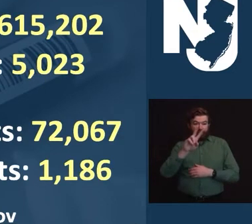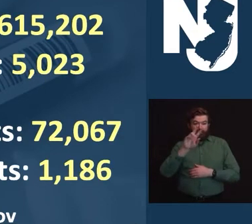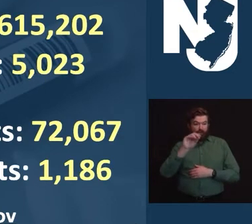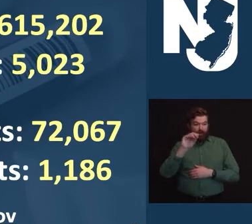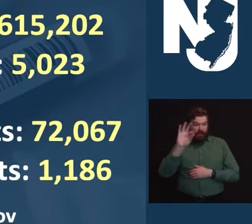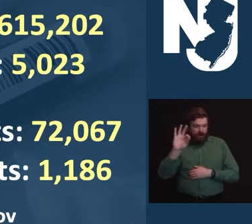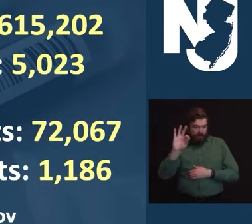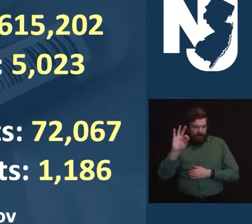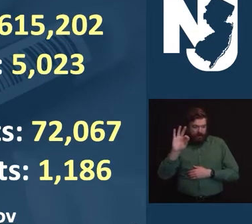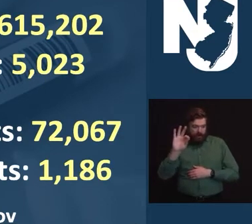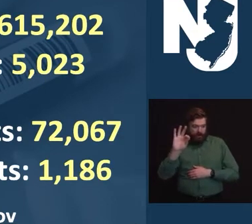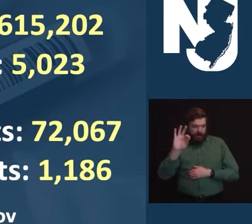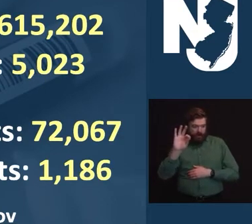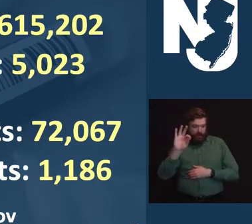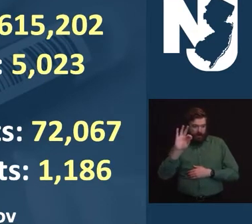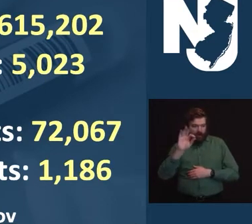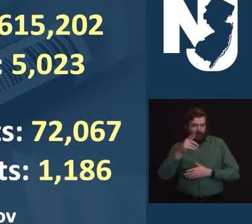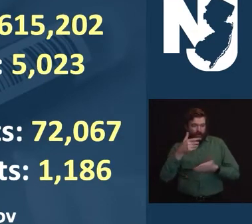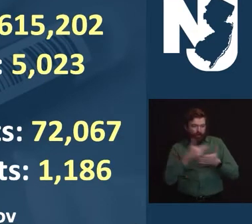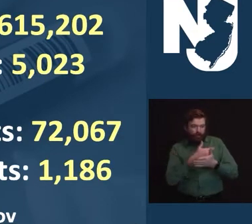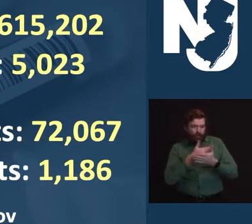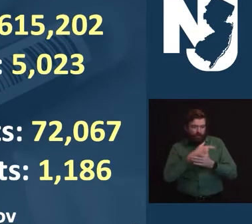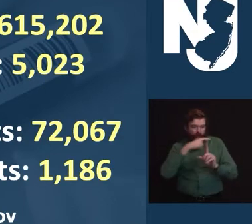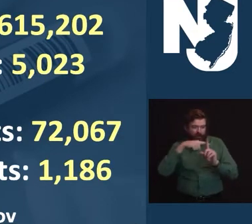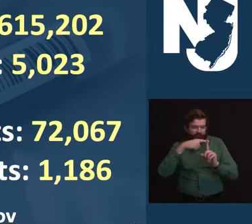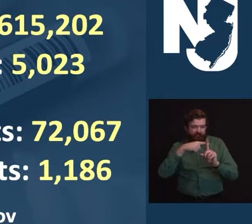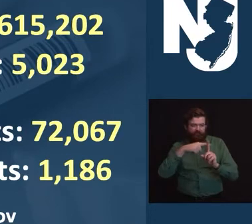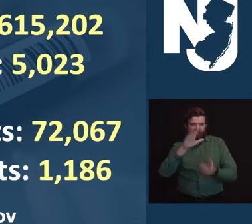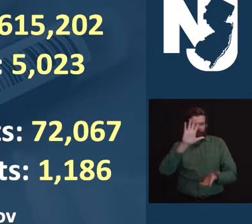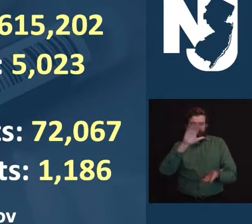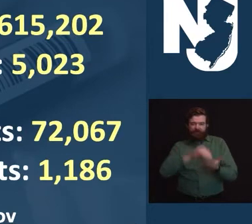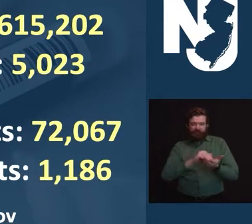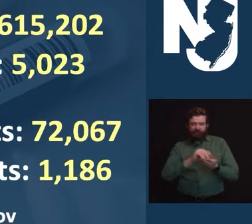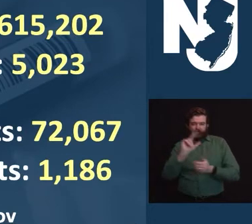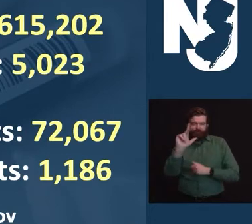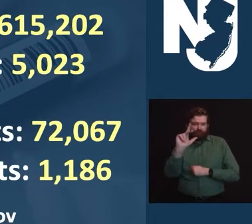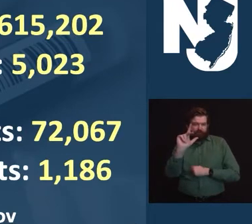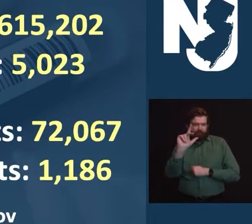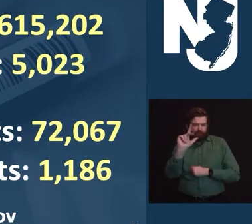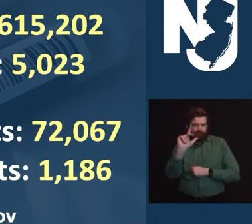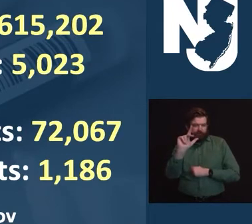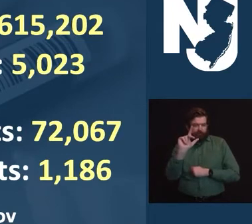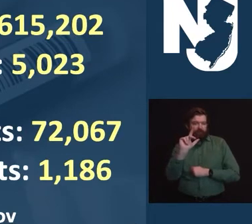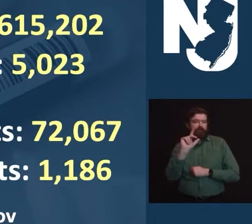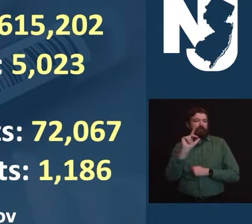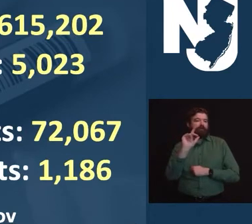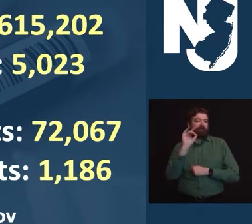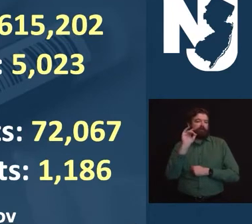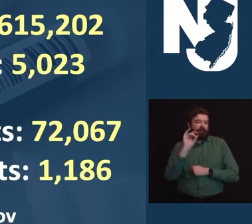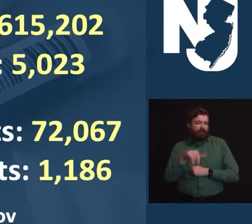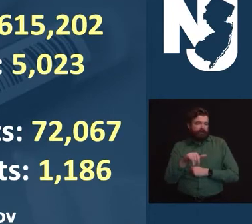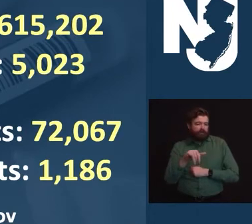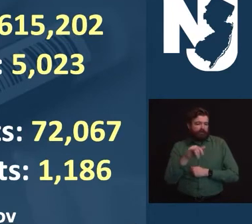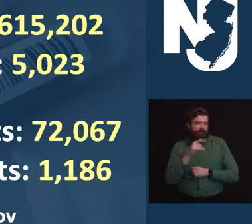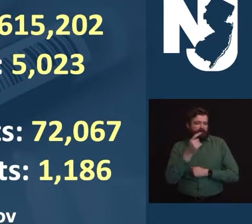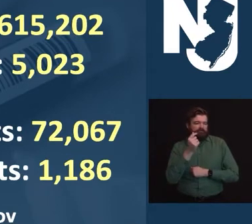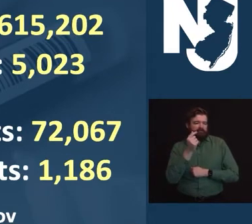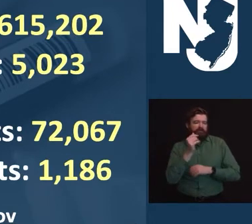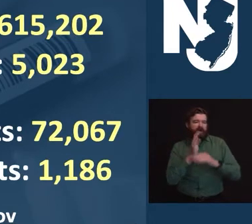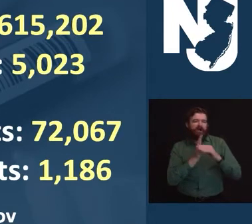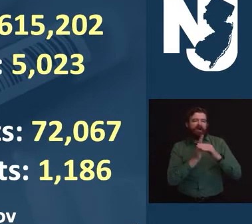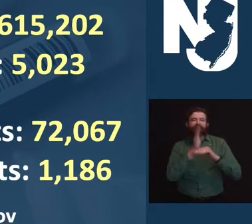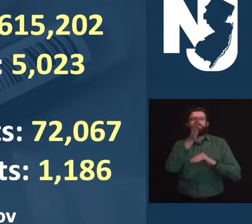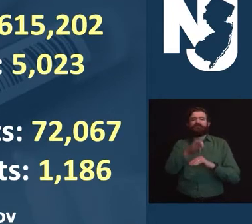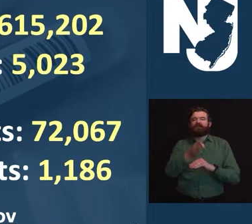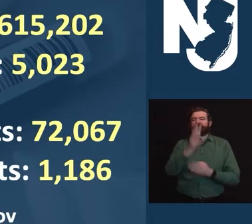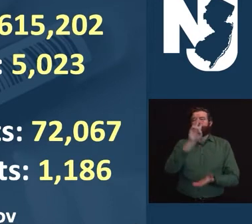confirmed positive PCR and 1,186 presumed positive rapid tests. Our